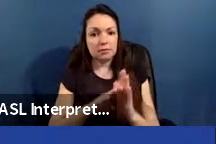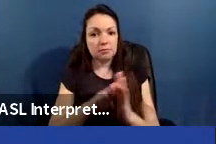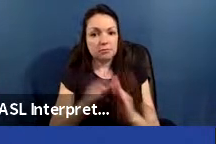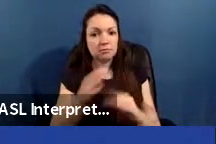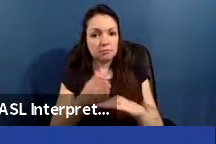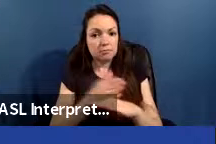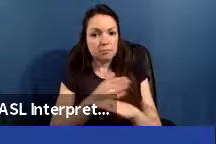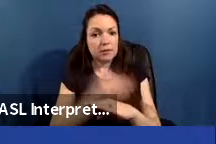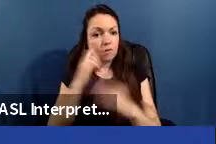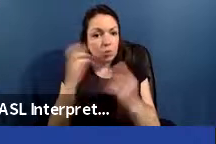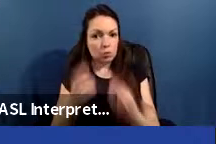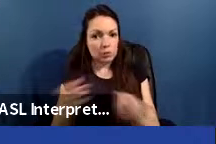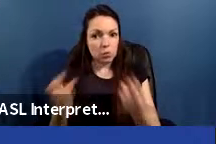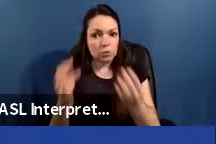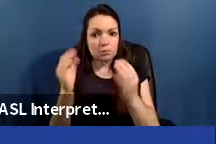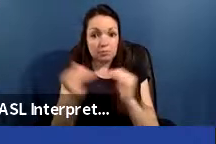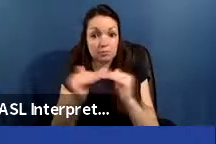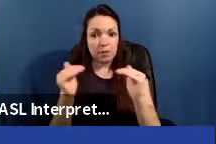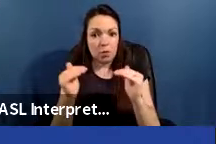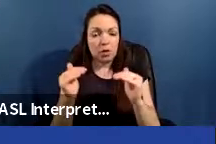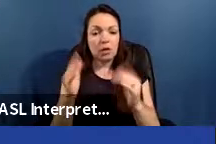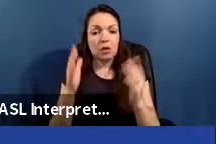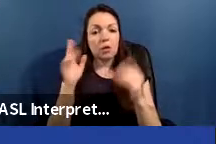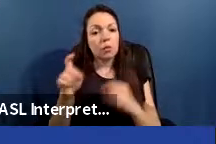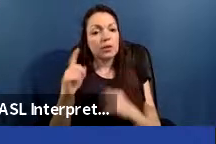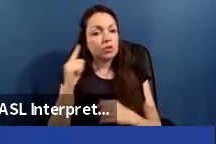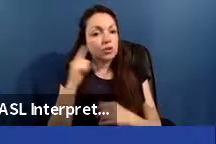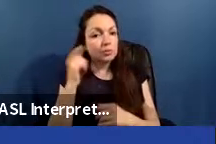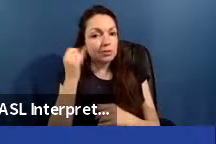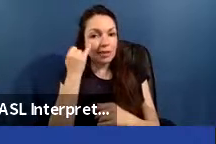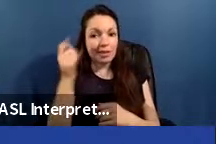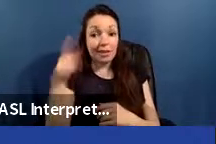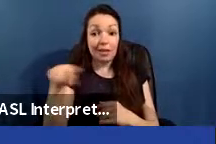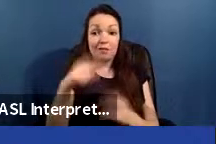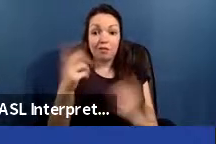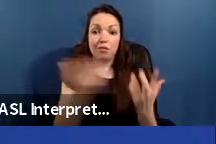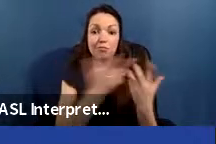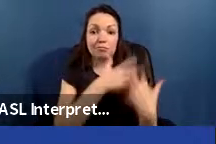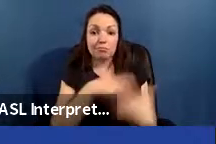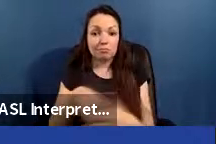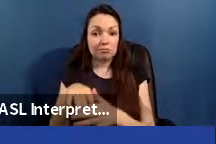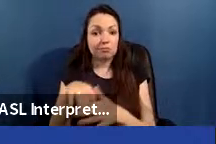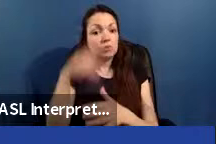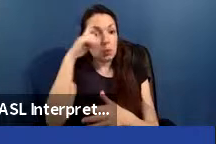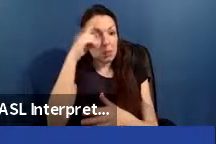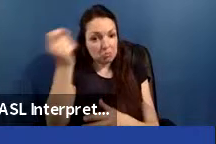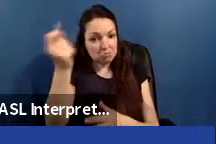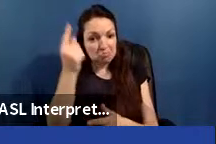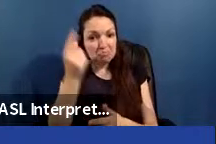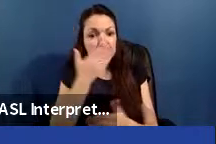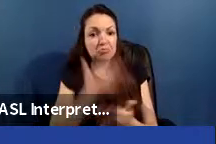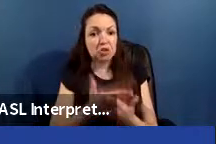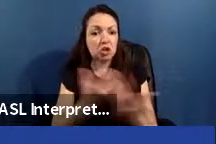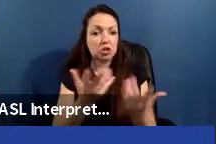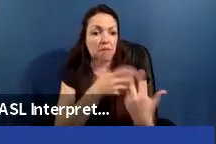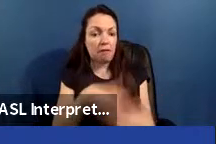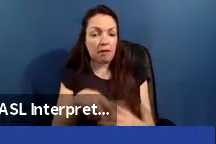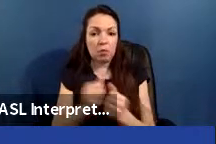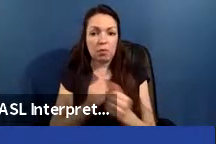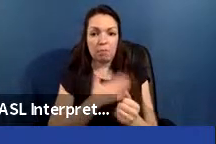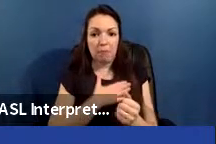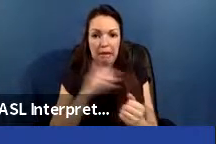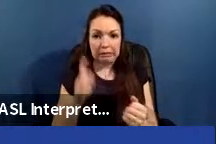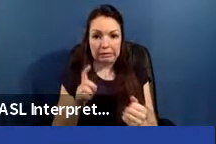do need to hear from you on whether these align with your priorities to help us determine the weighting of the data and whether new factors are needed.